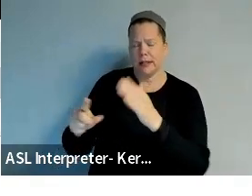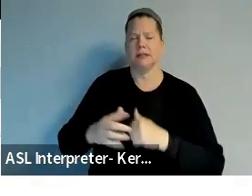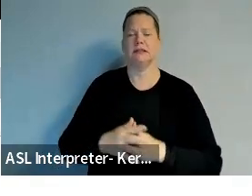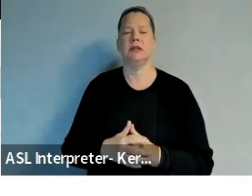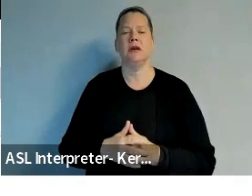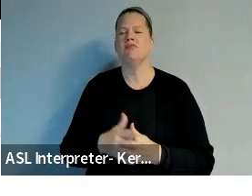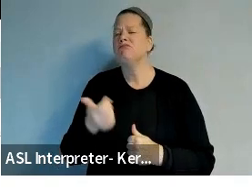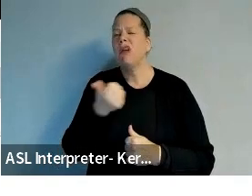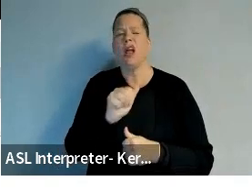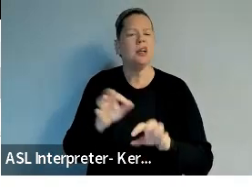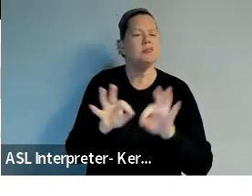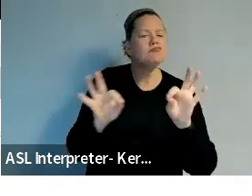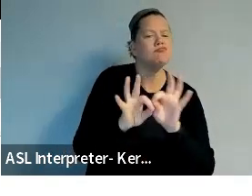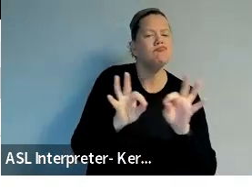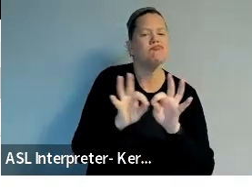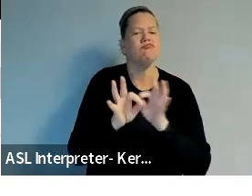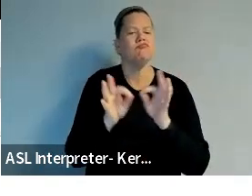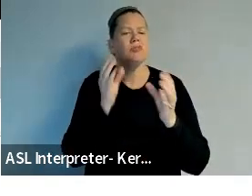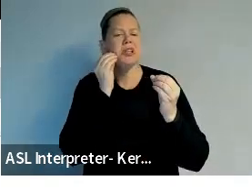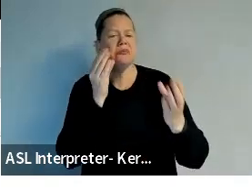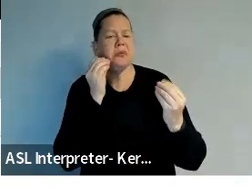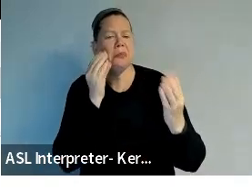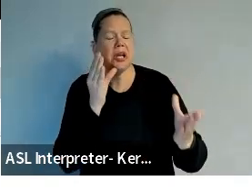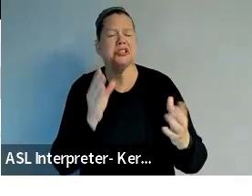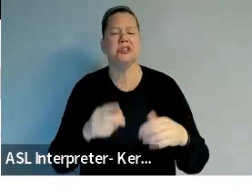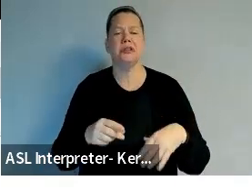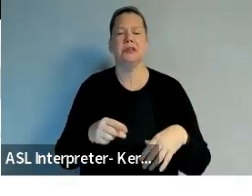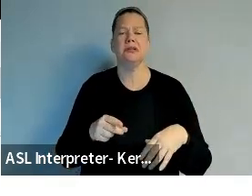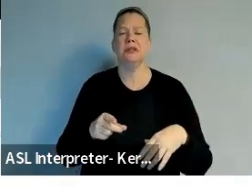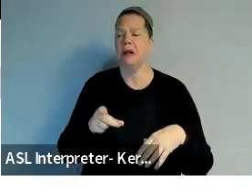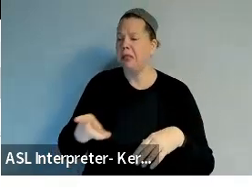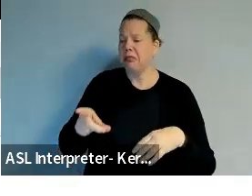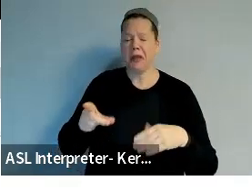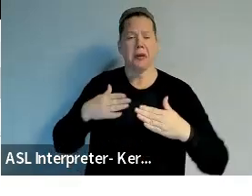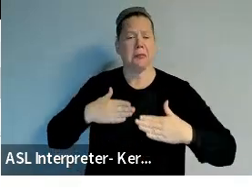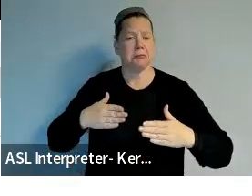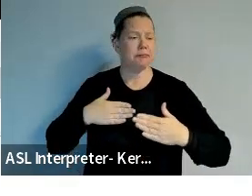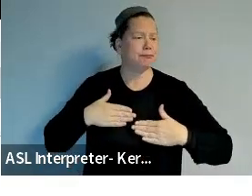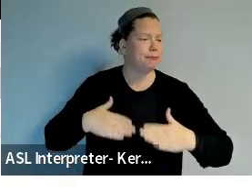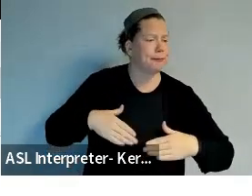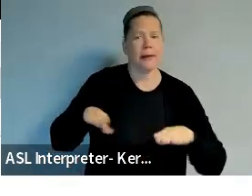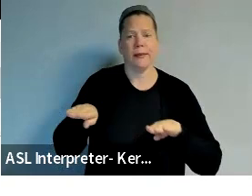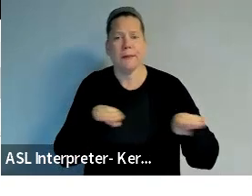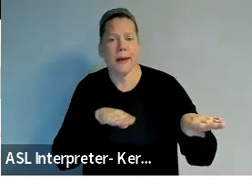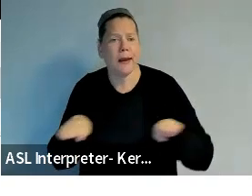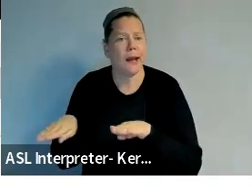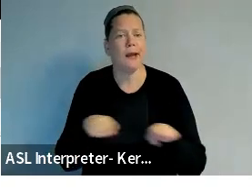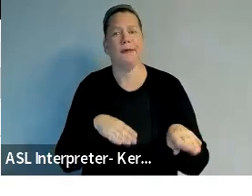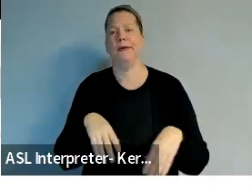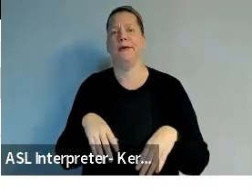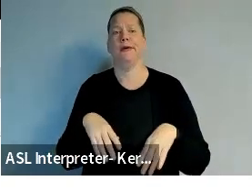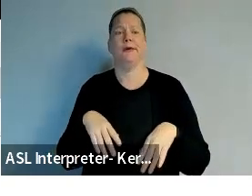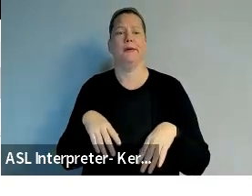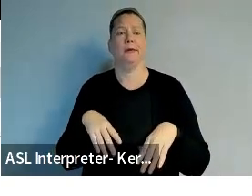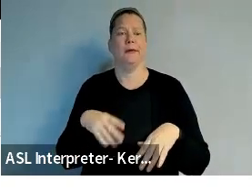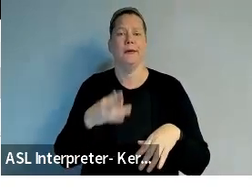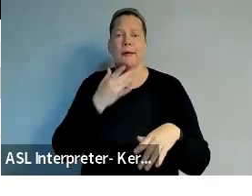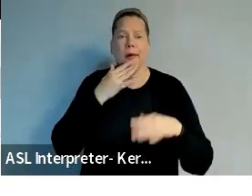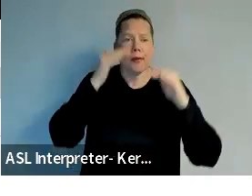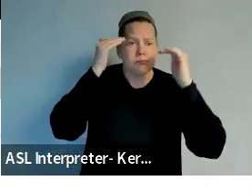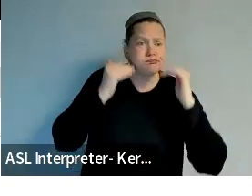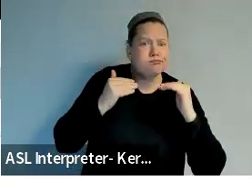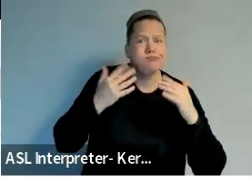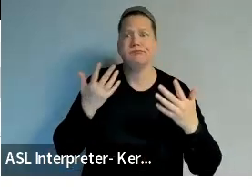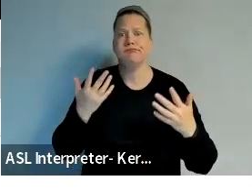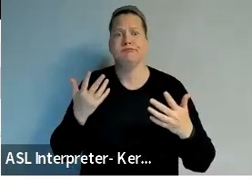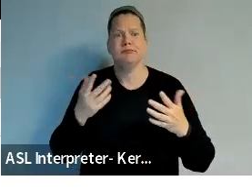any relevant information regarding the individual's behavior and safety checks conducted during